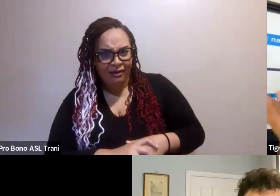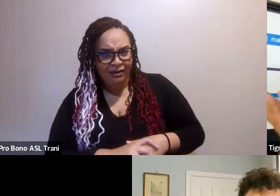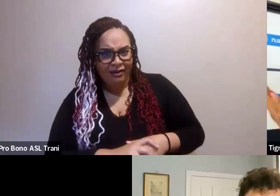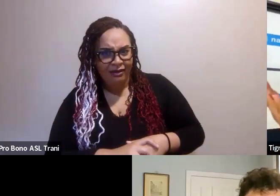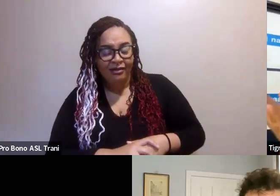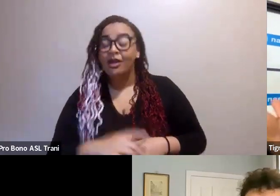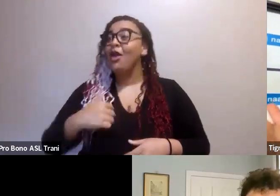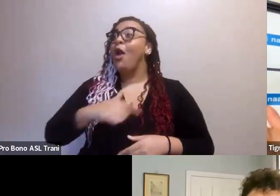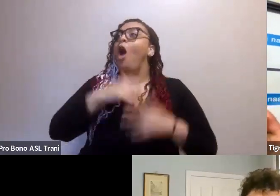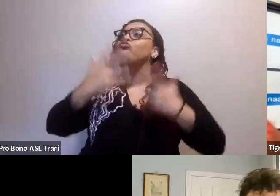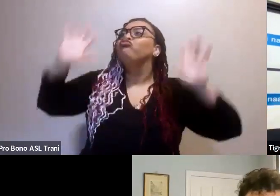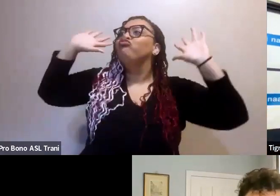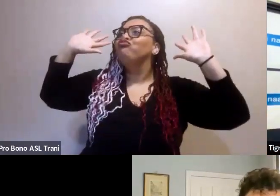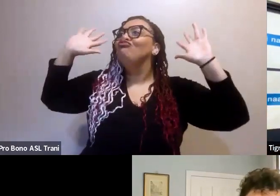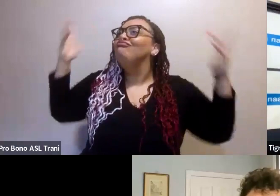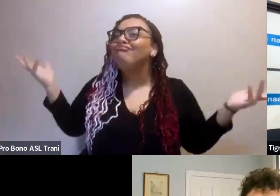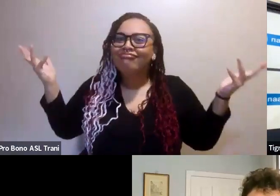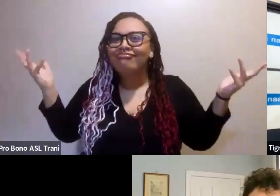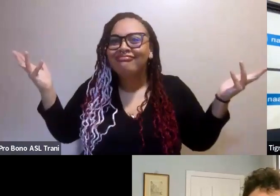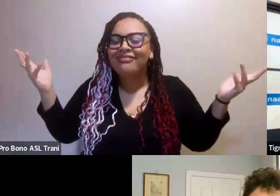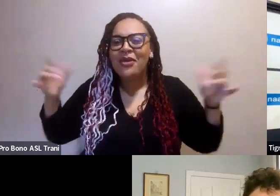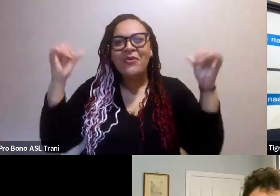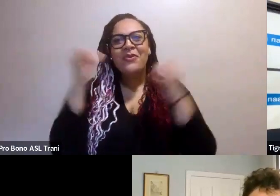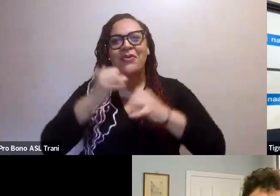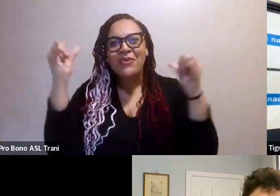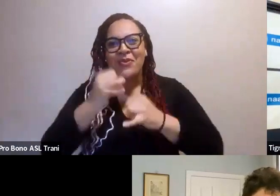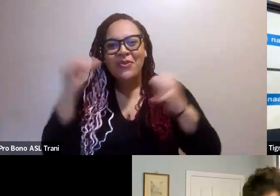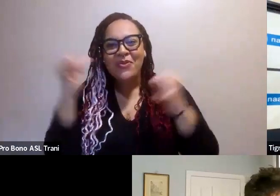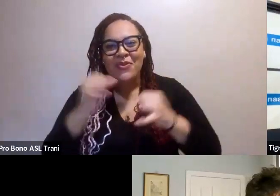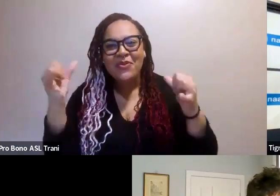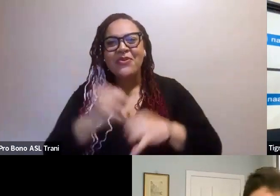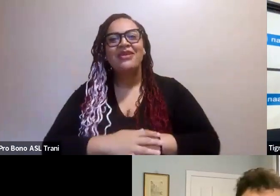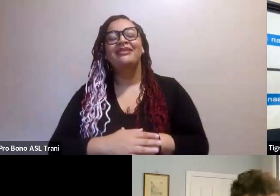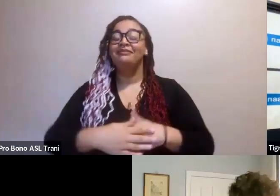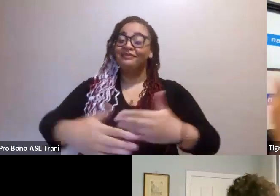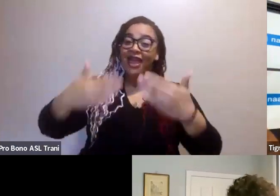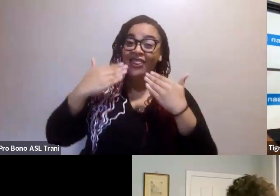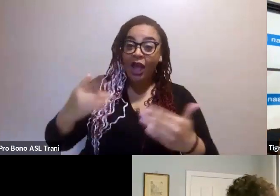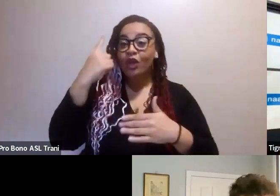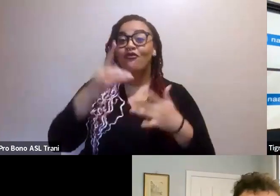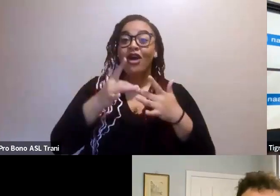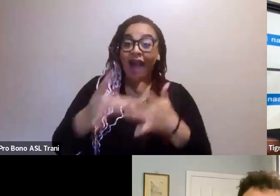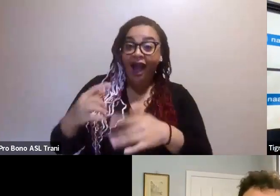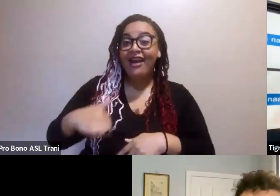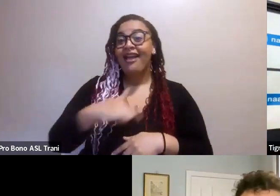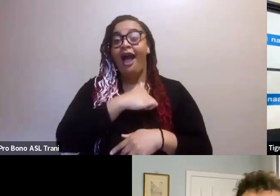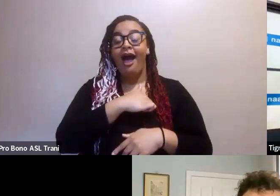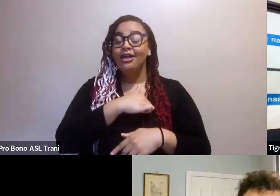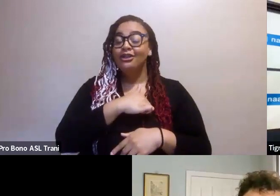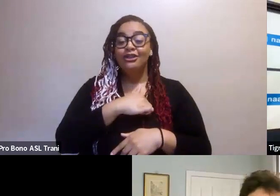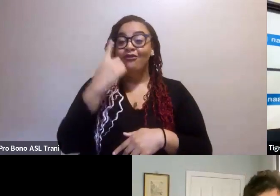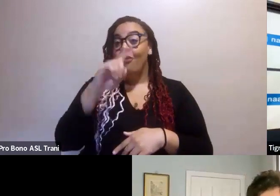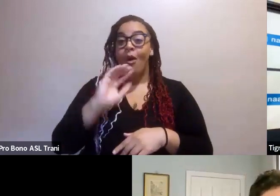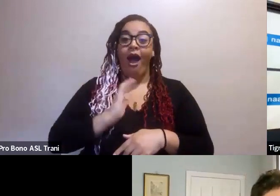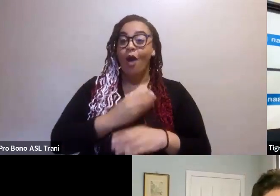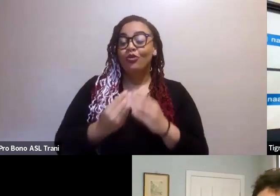We did it. We did it. We did it. Well, So thank you for guiding us on this springtime